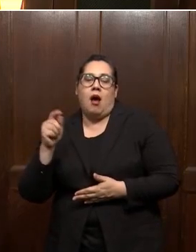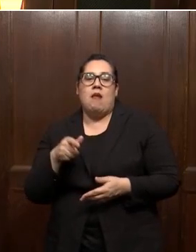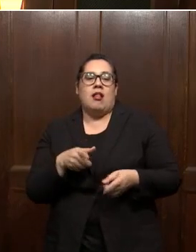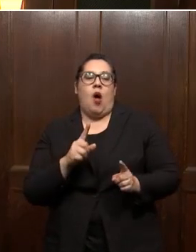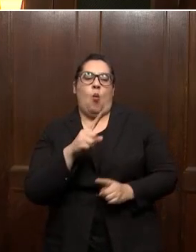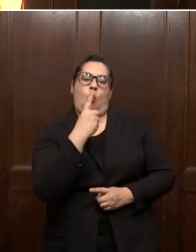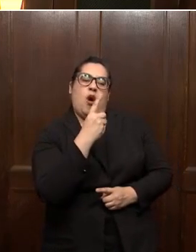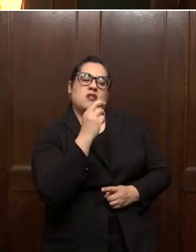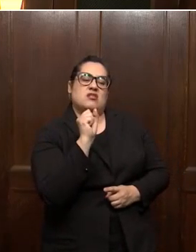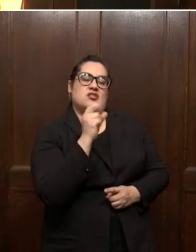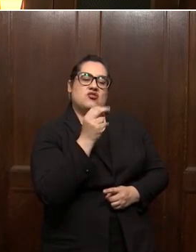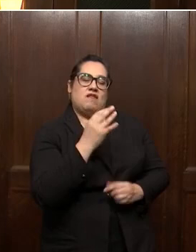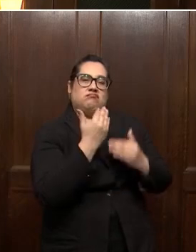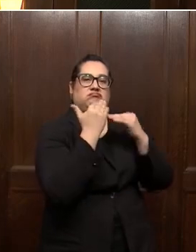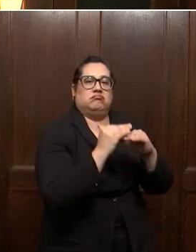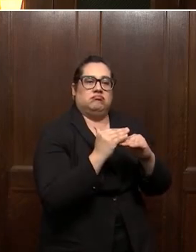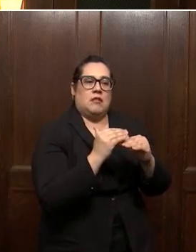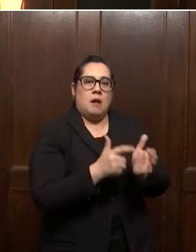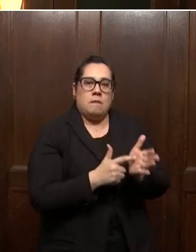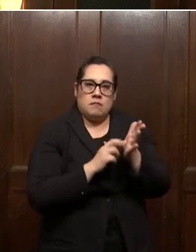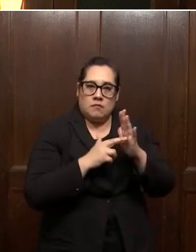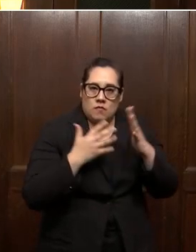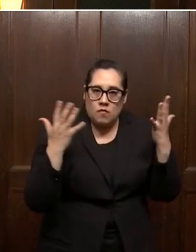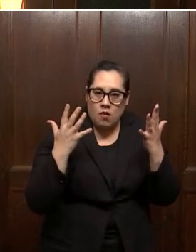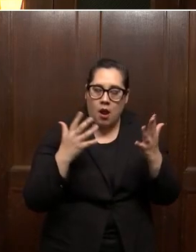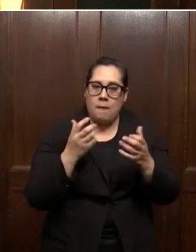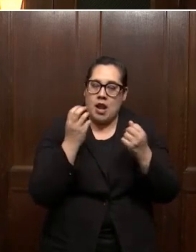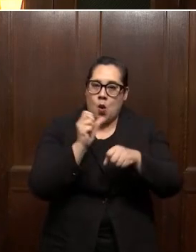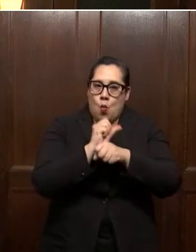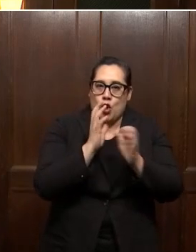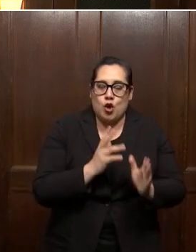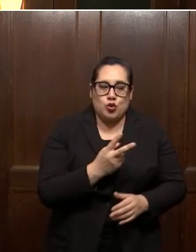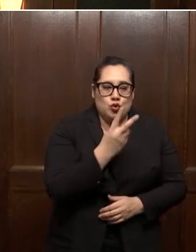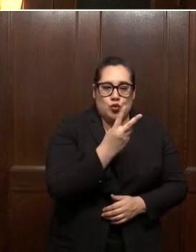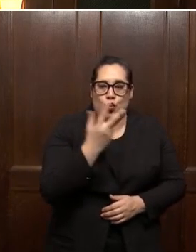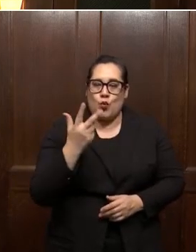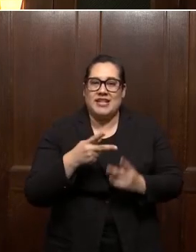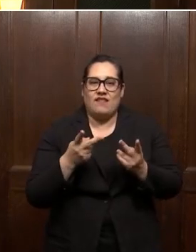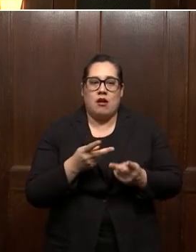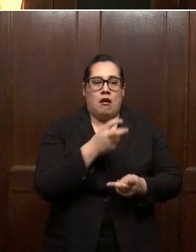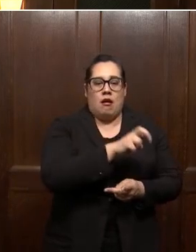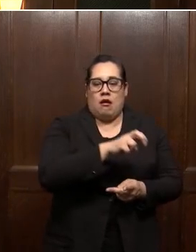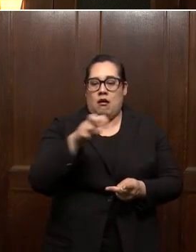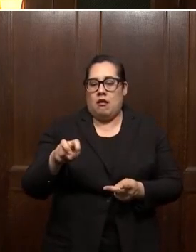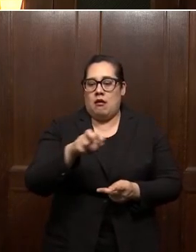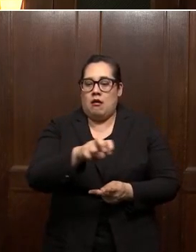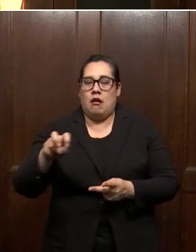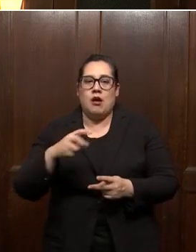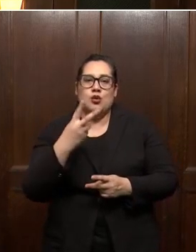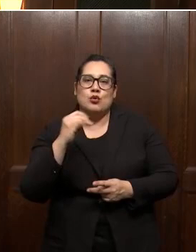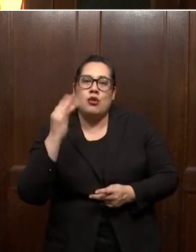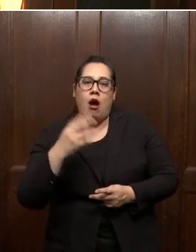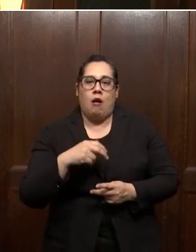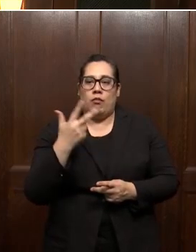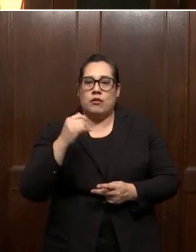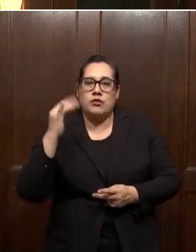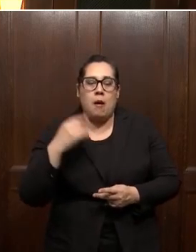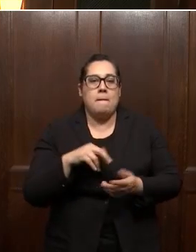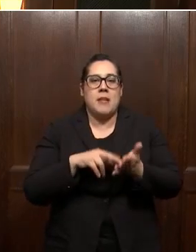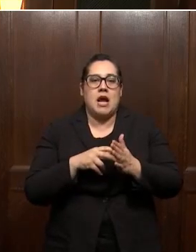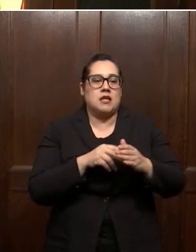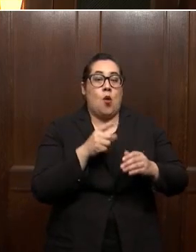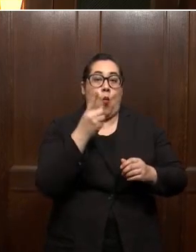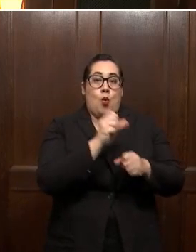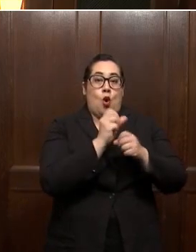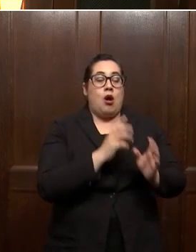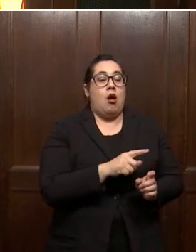one shift. So it requires a lot of these workers are in two or three different places. And that can lead to spread when workers go between one and